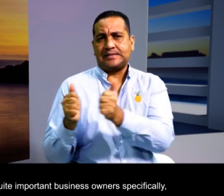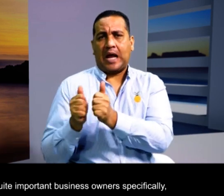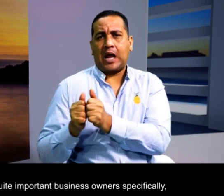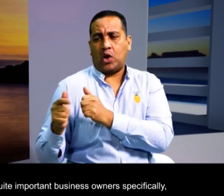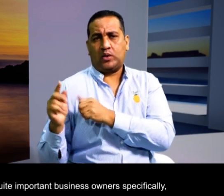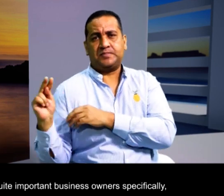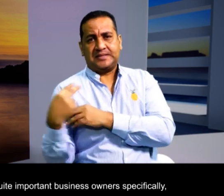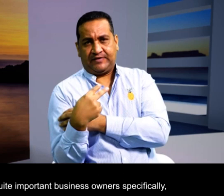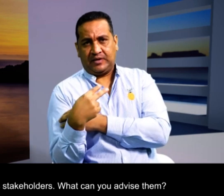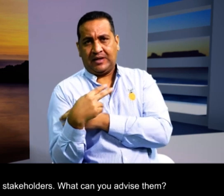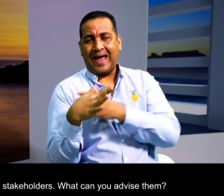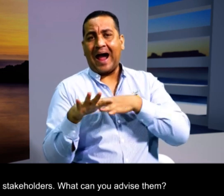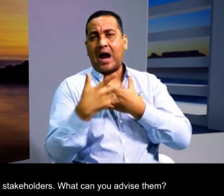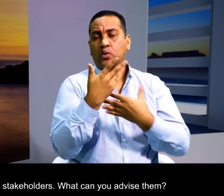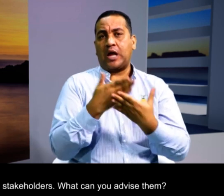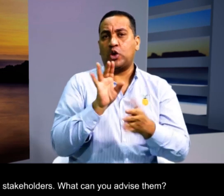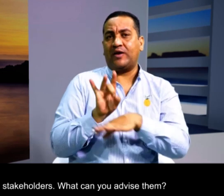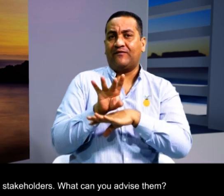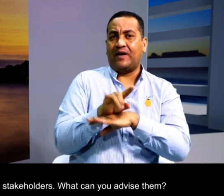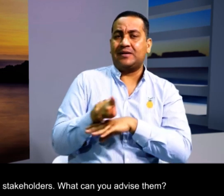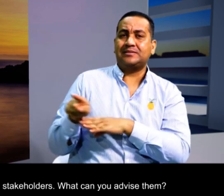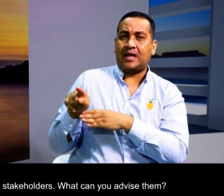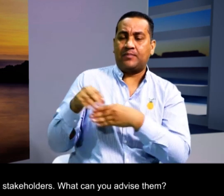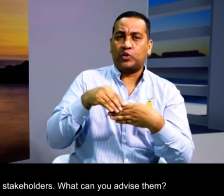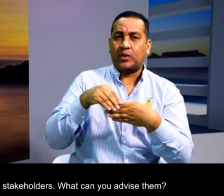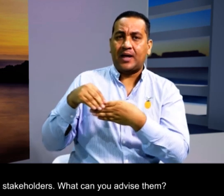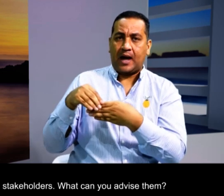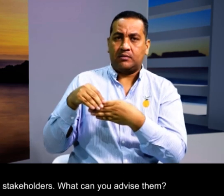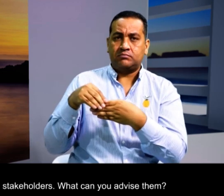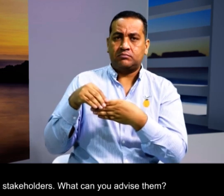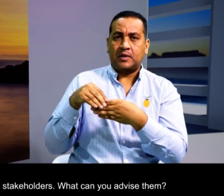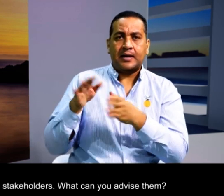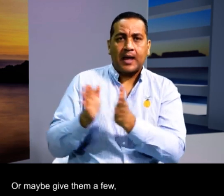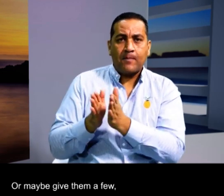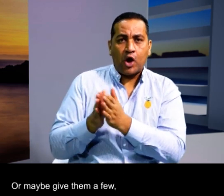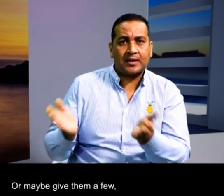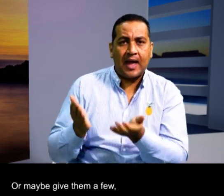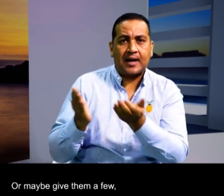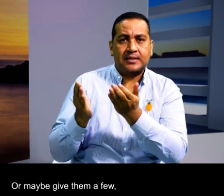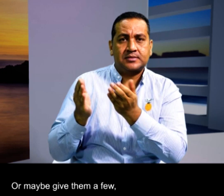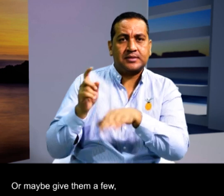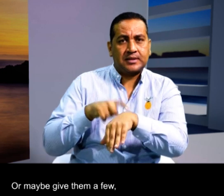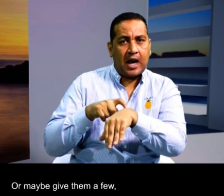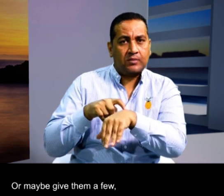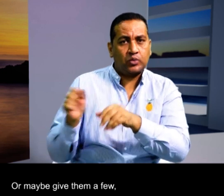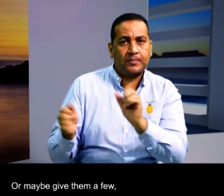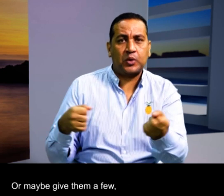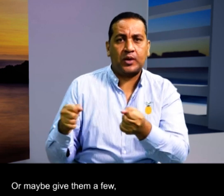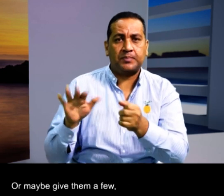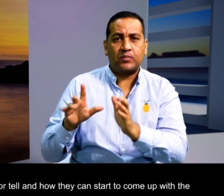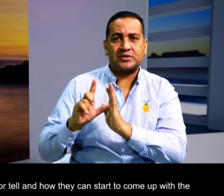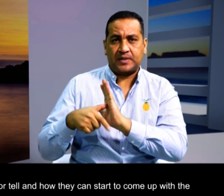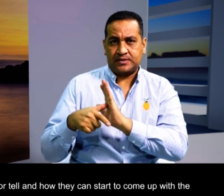Business owners specifically as well as stakeholders, what can you advise them or maybe give them a few,